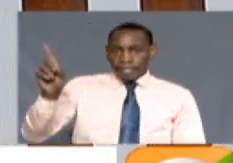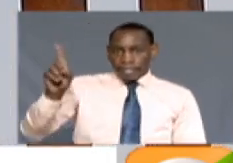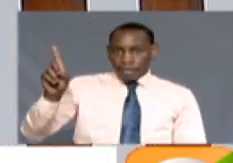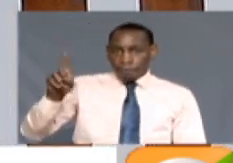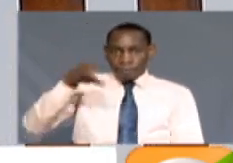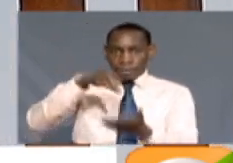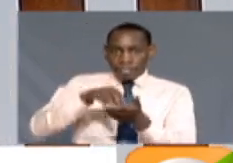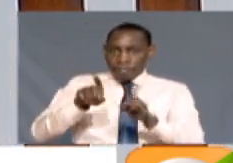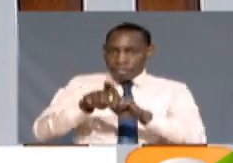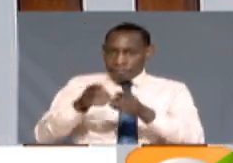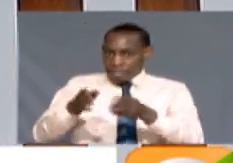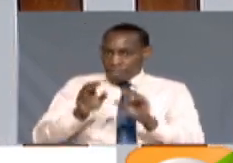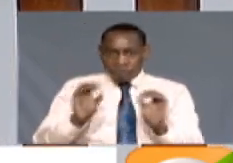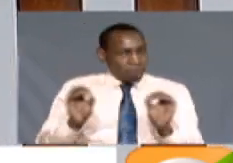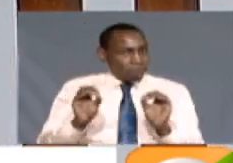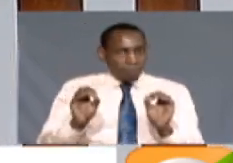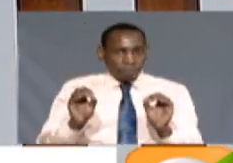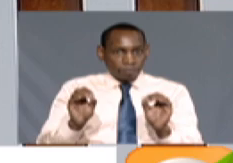where it is today. Yeah.